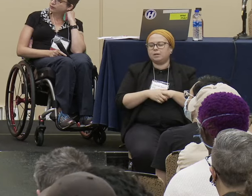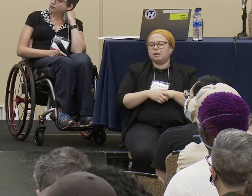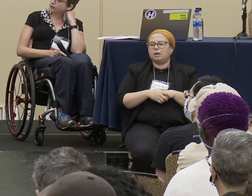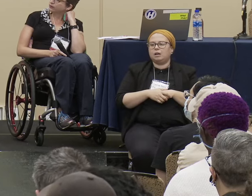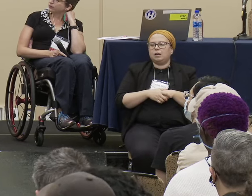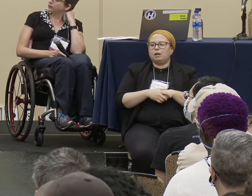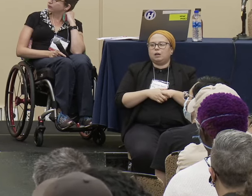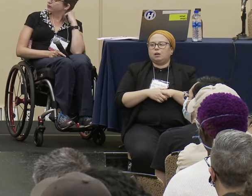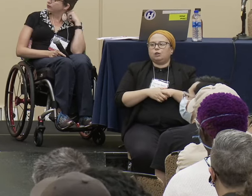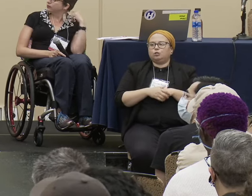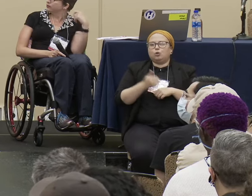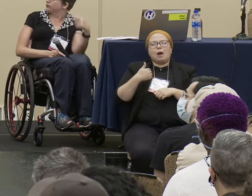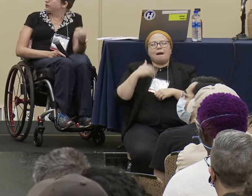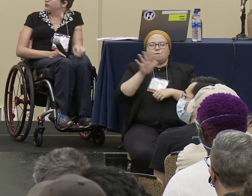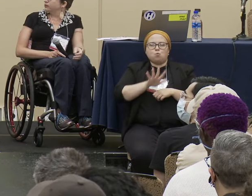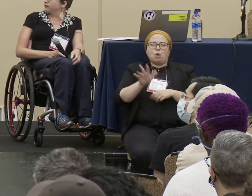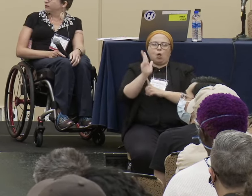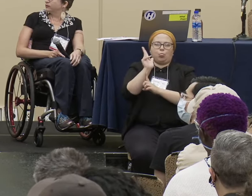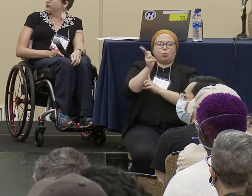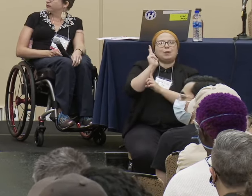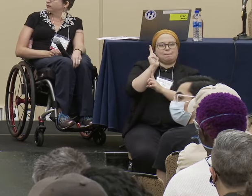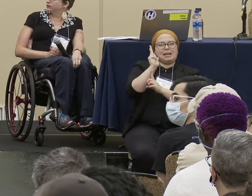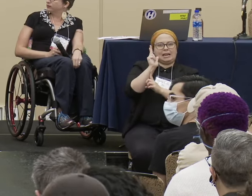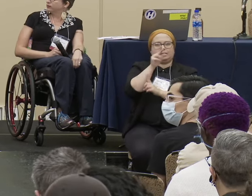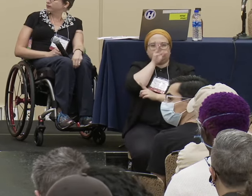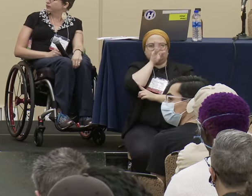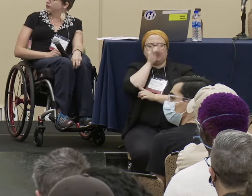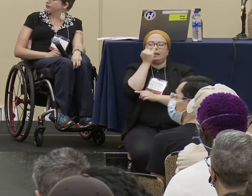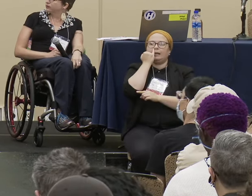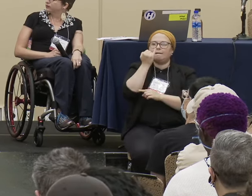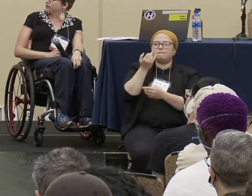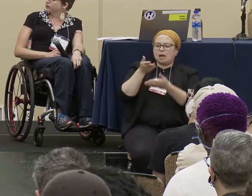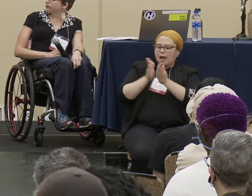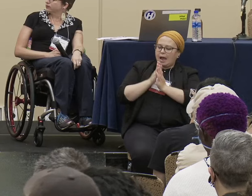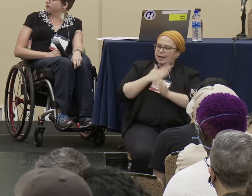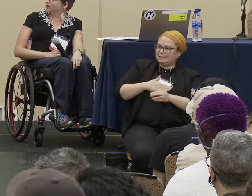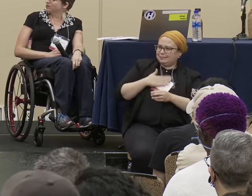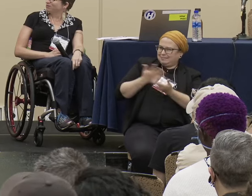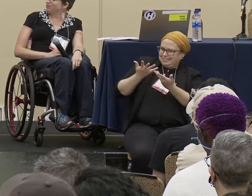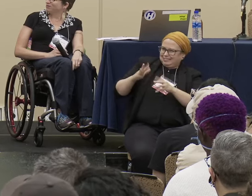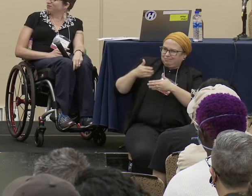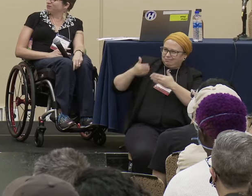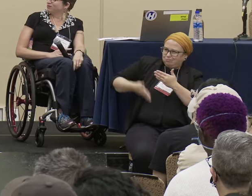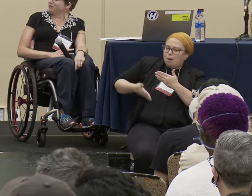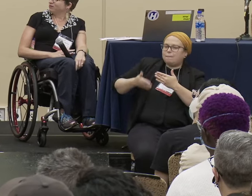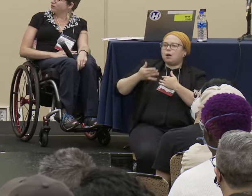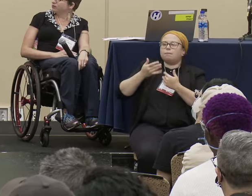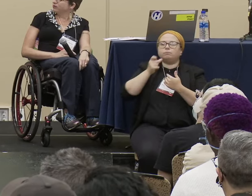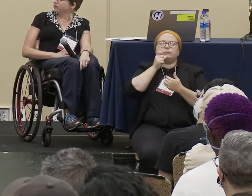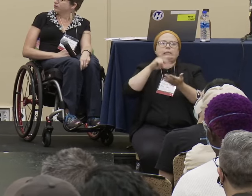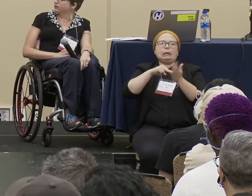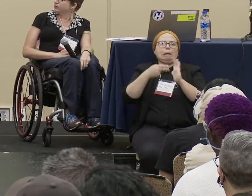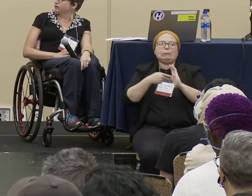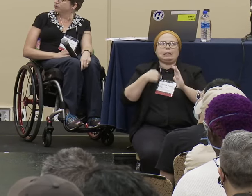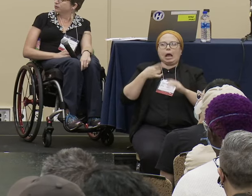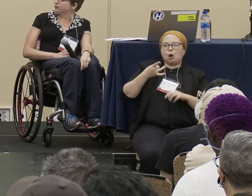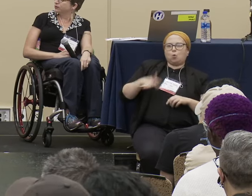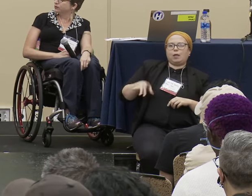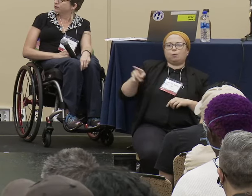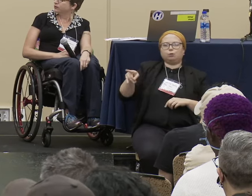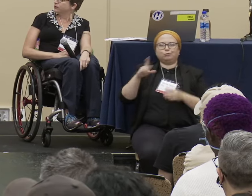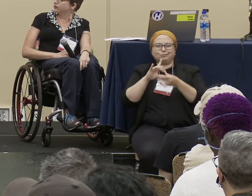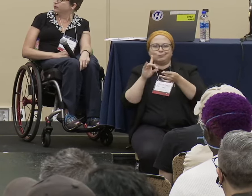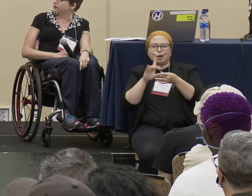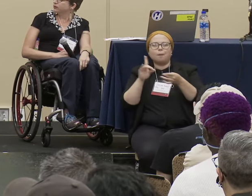People can be given about 3 minutes to speak. If I ask you to wrap up, it's not because I don't like what you're saying. It's just that we want to have as